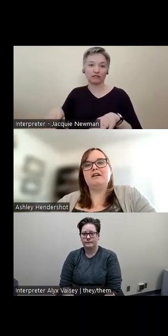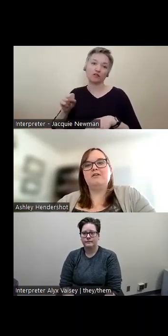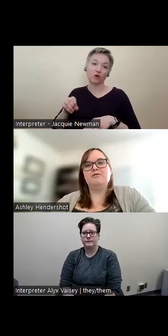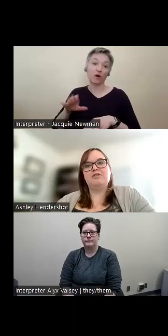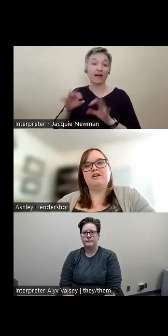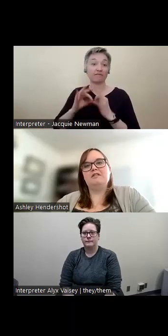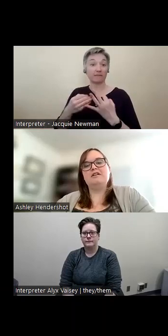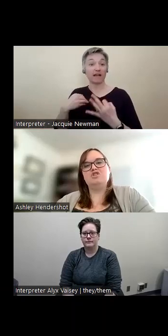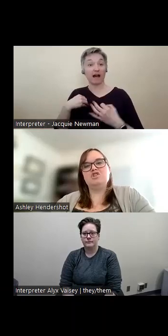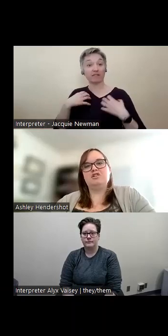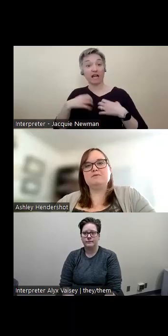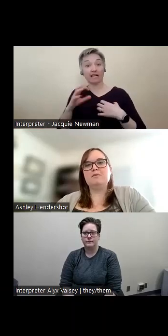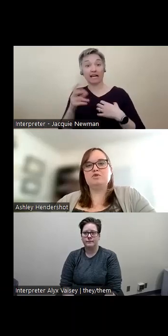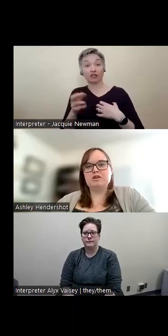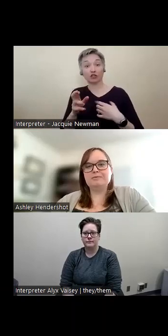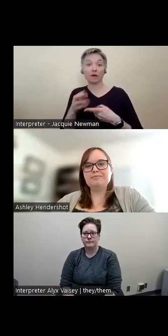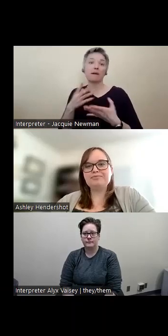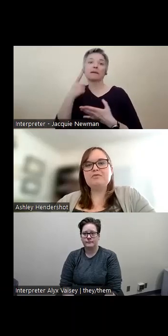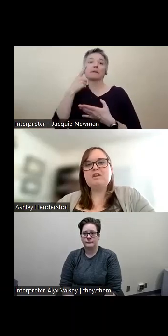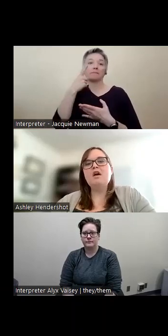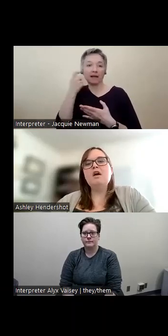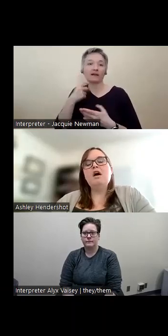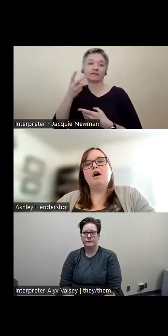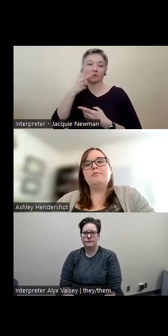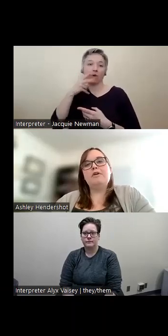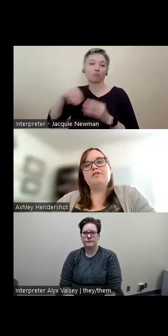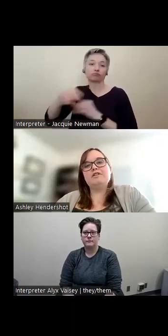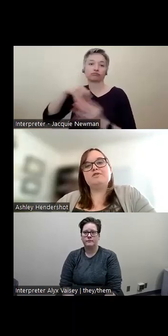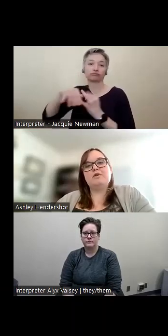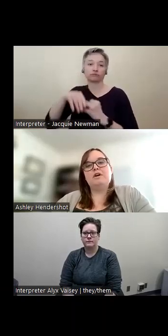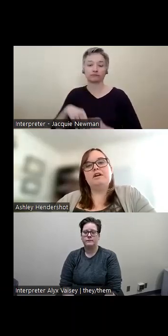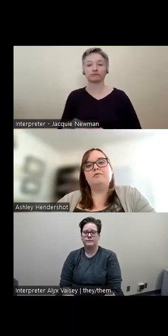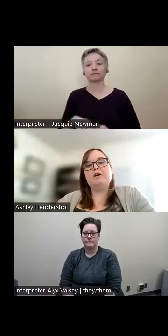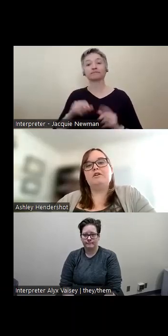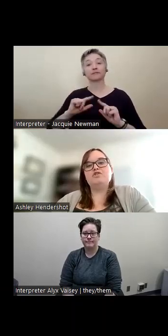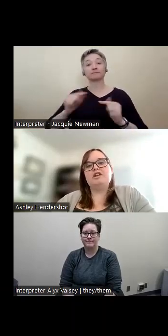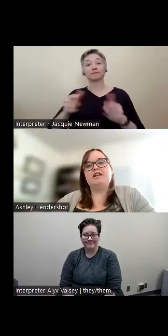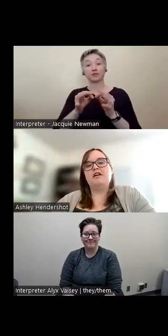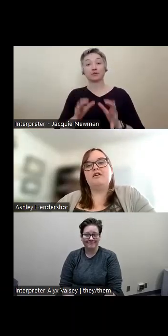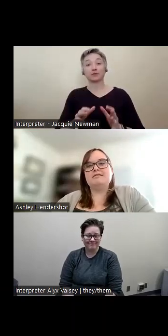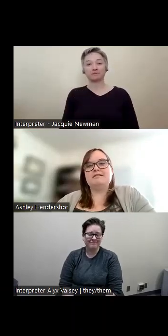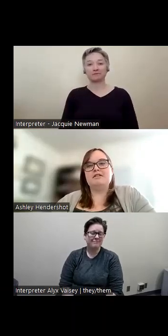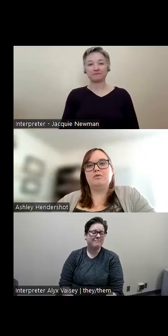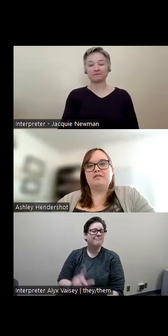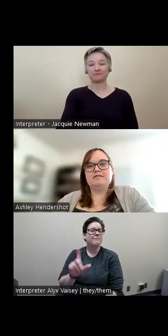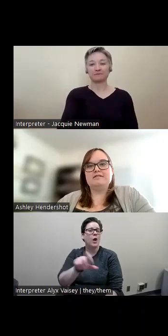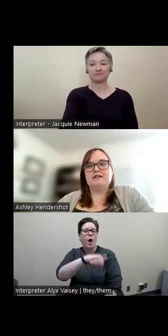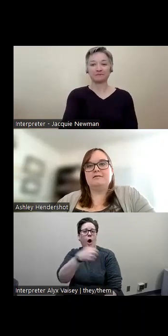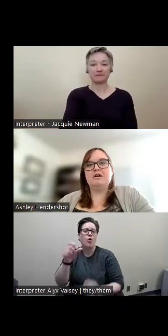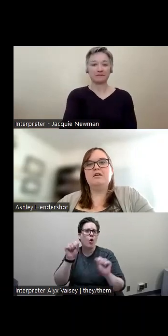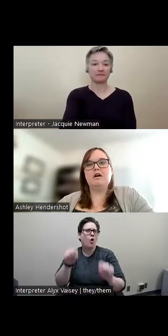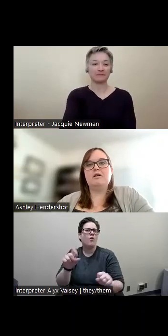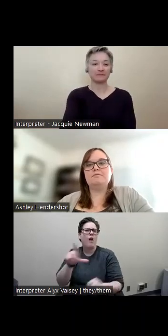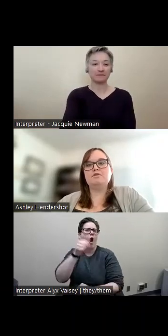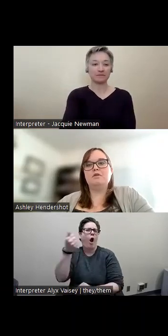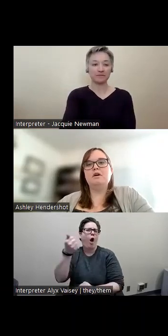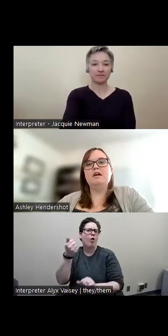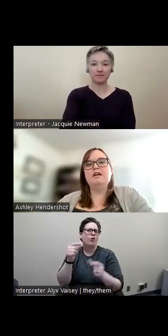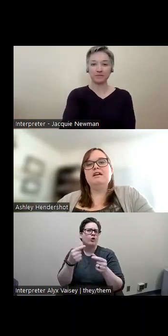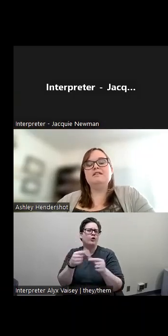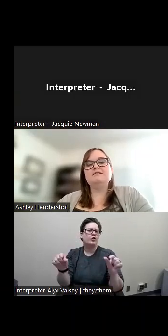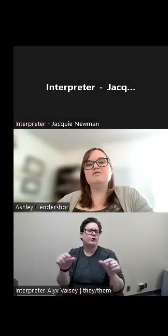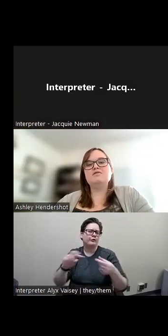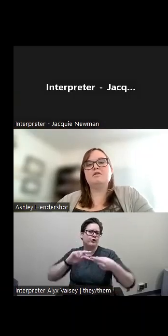that could account for that shared exposure. Other things, though, it could be other genetic causes not known at this time.